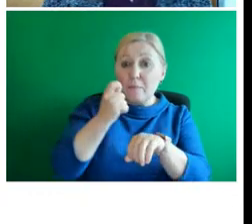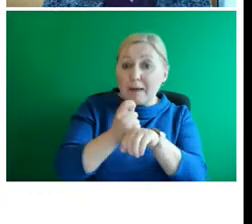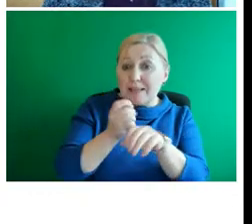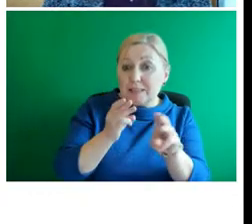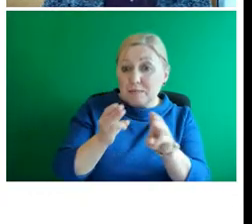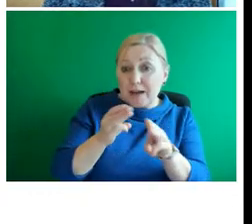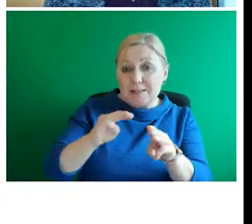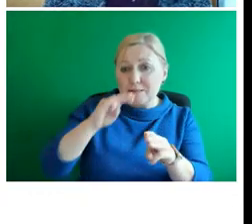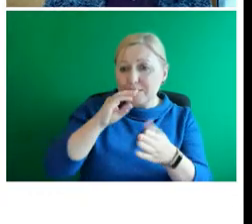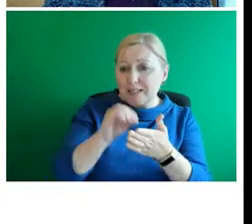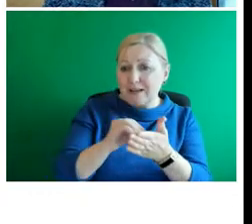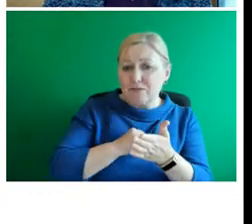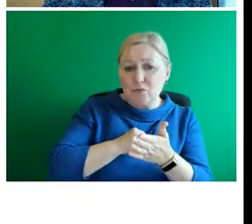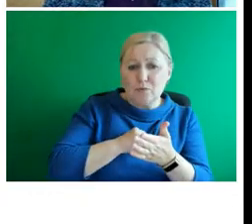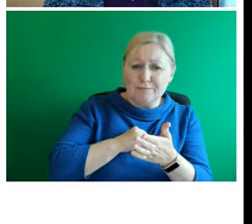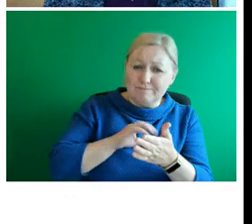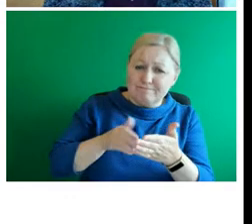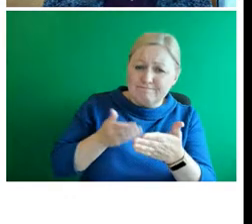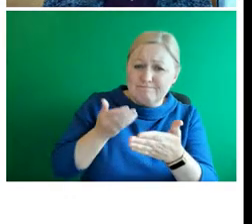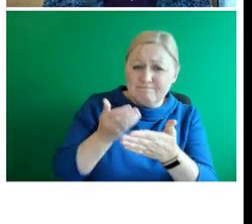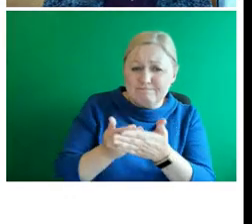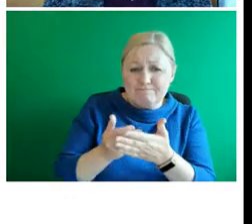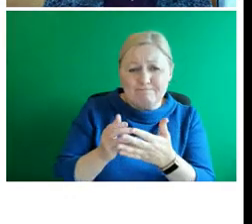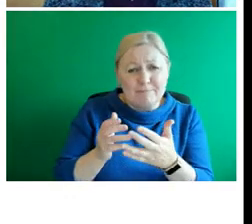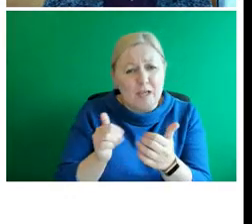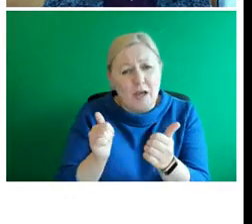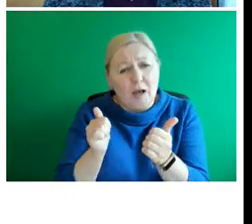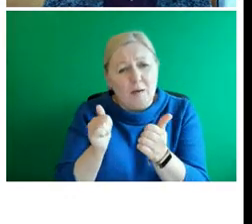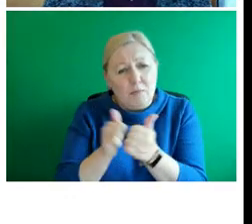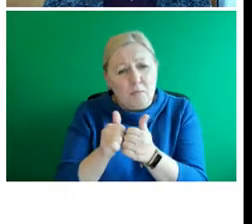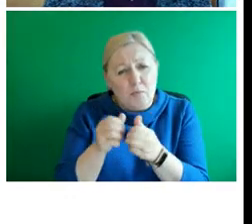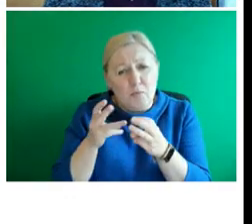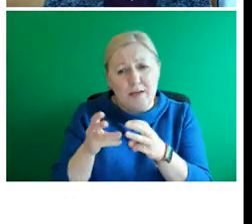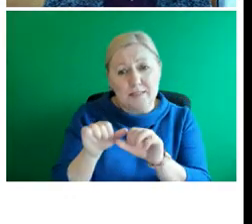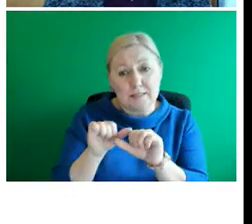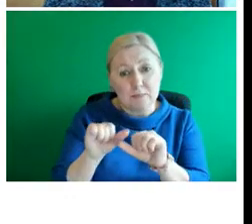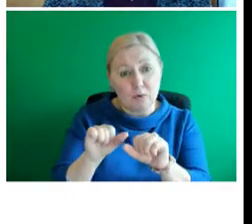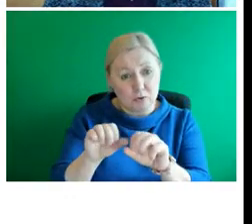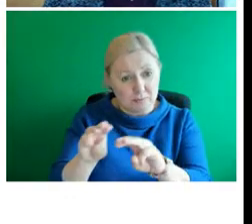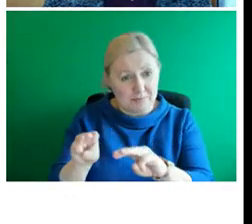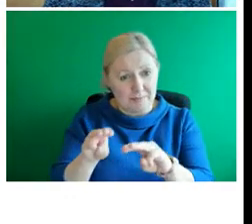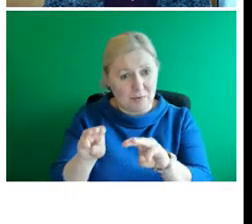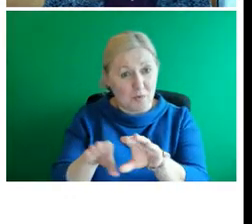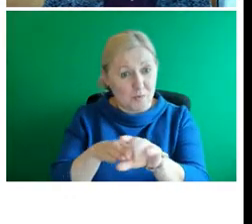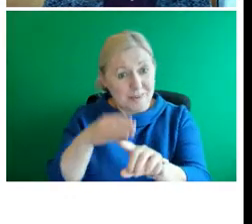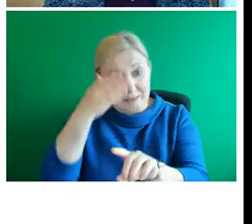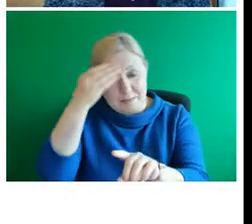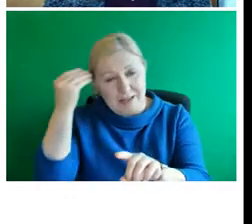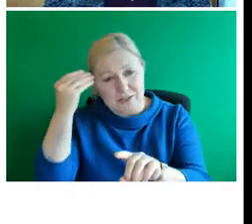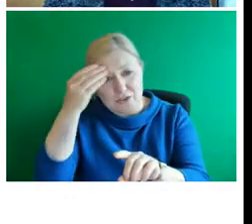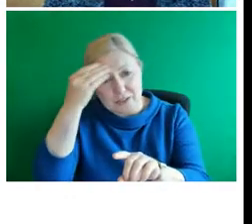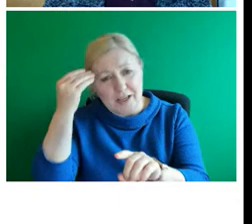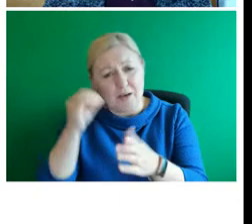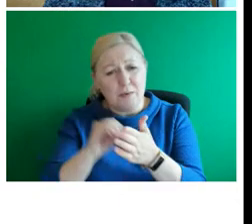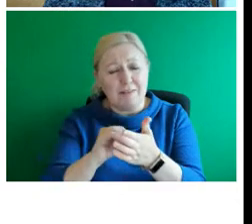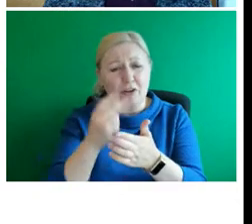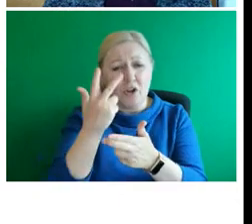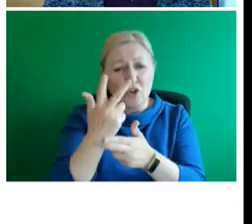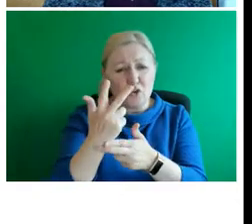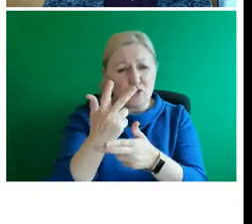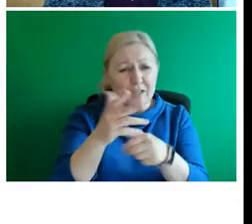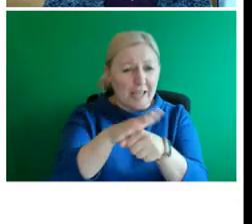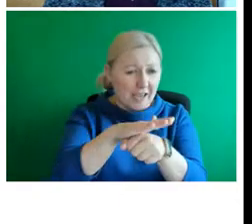elements, there were seven of them, and if you look at the figure, these are grouped into three sort of domains or